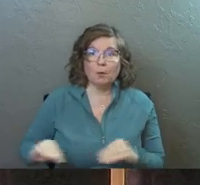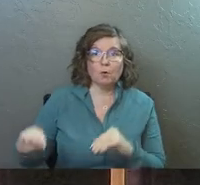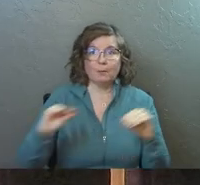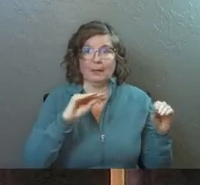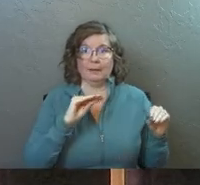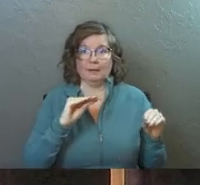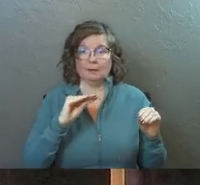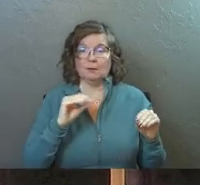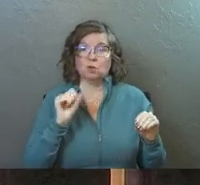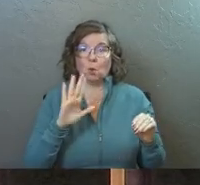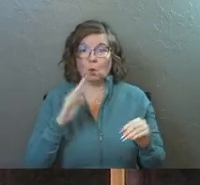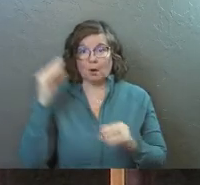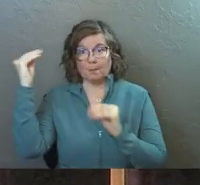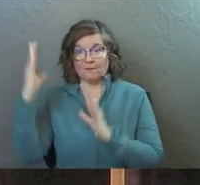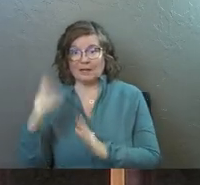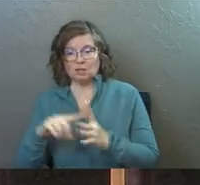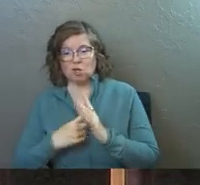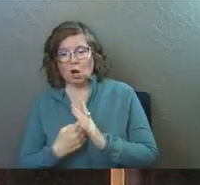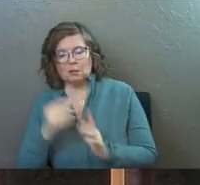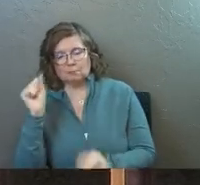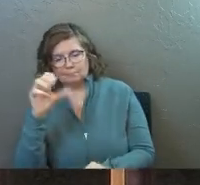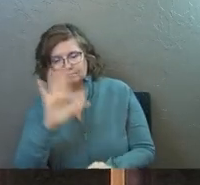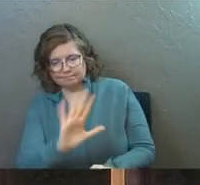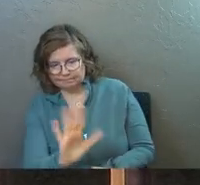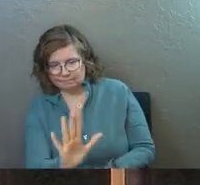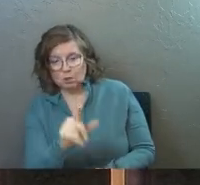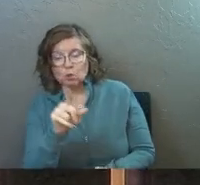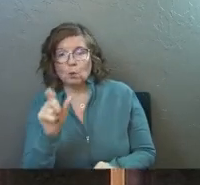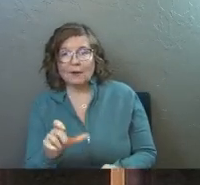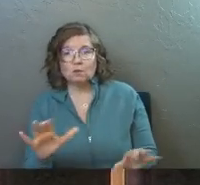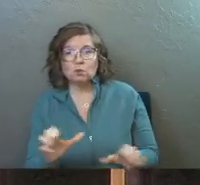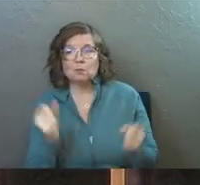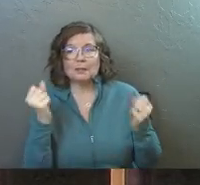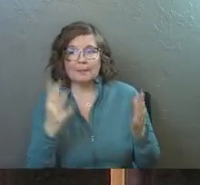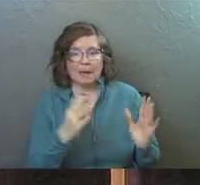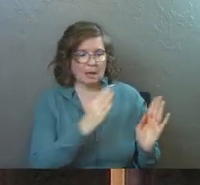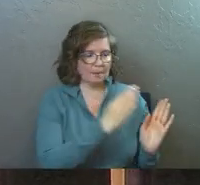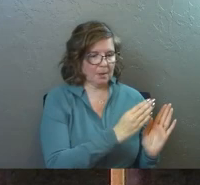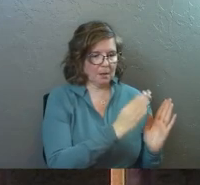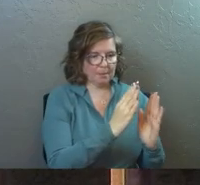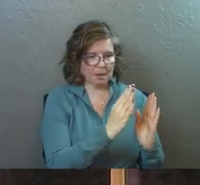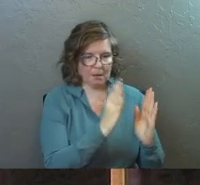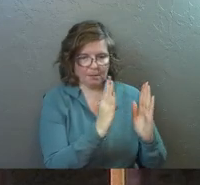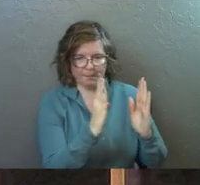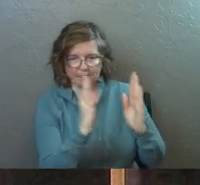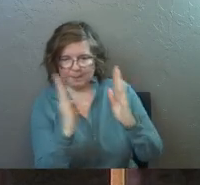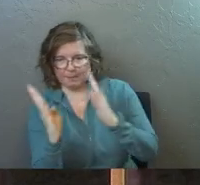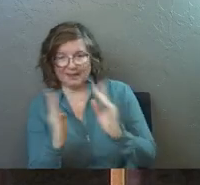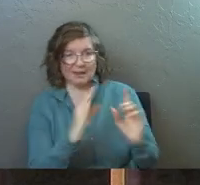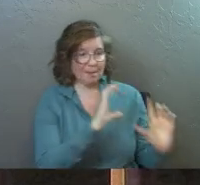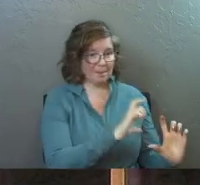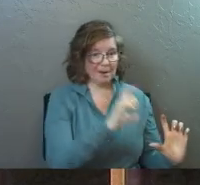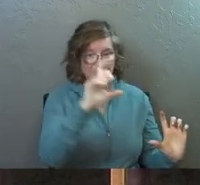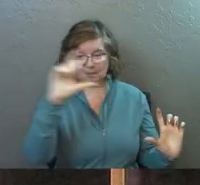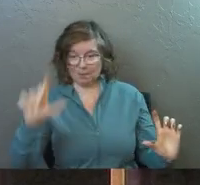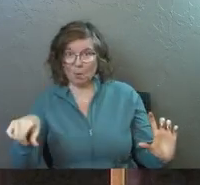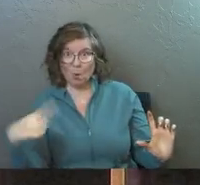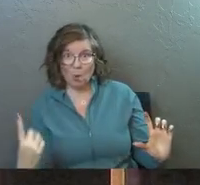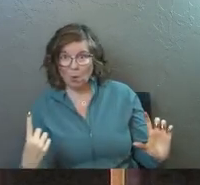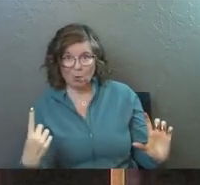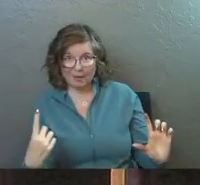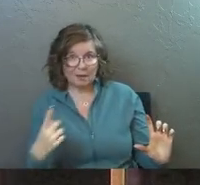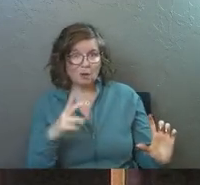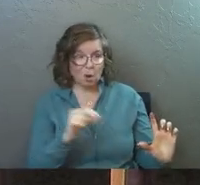movement. So her professors have started to say, hey, listen, you've got to do as many of those middle frames as you possibly can, because Maya